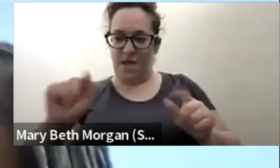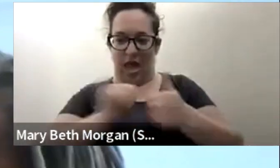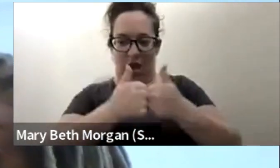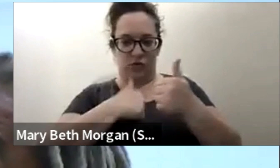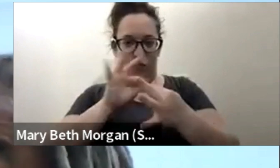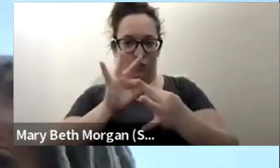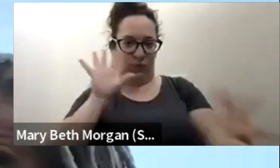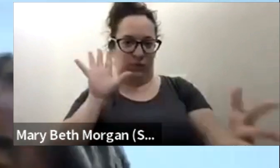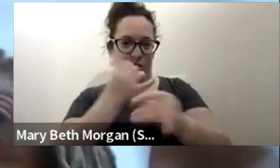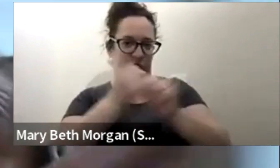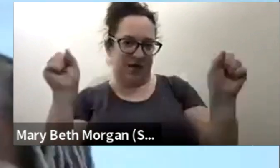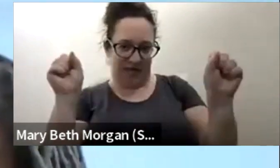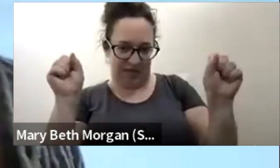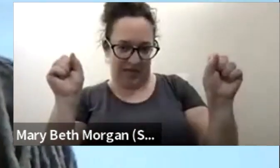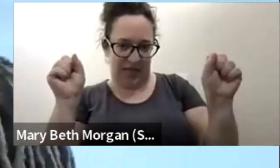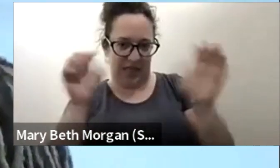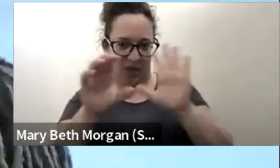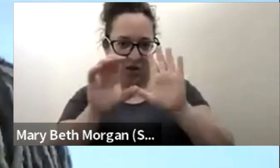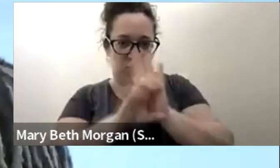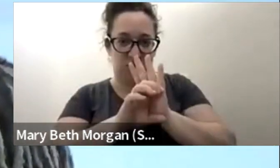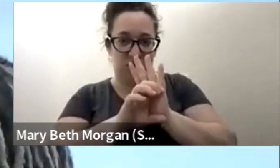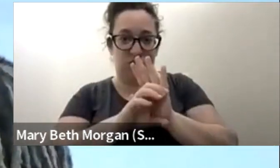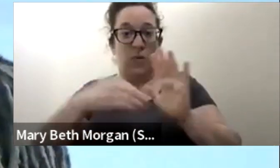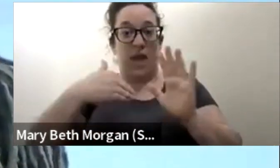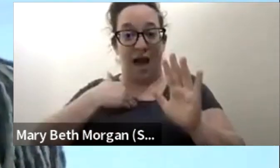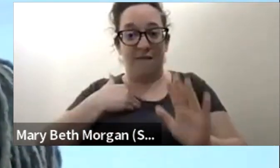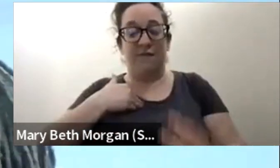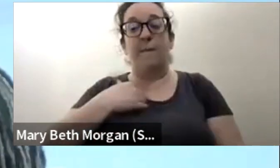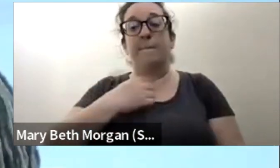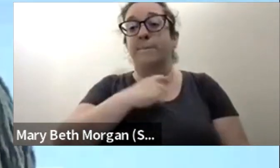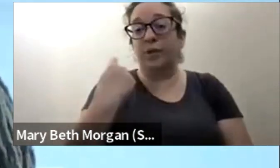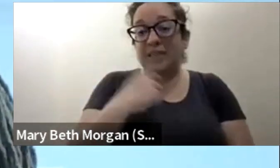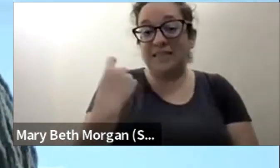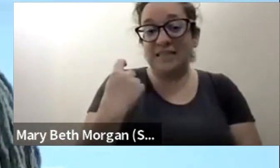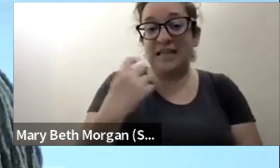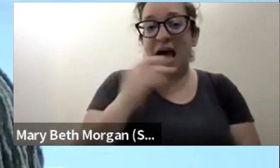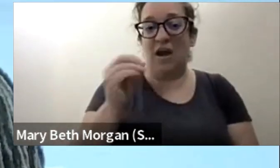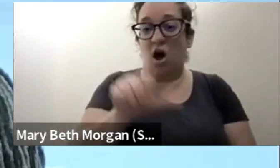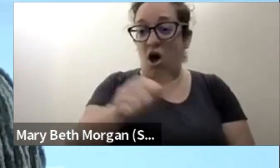part of art and poetry, which were all the same thing anyway at that time.